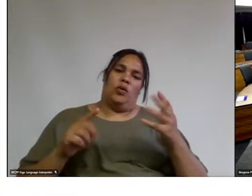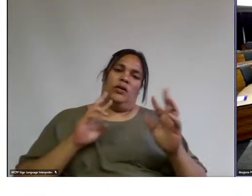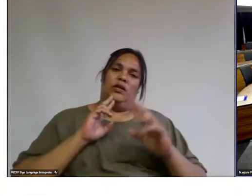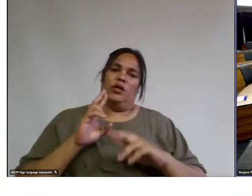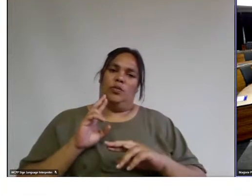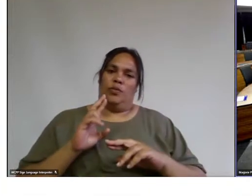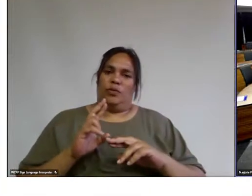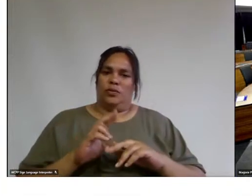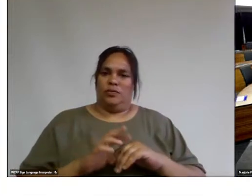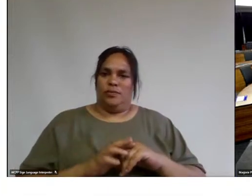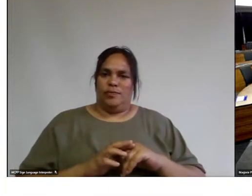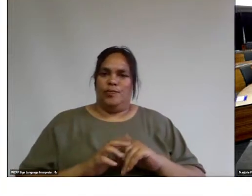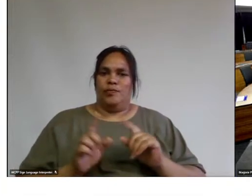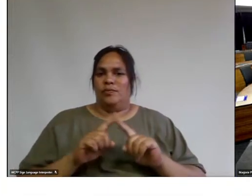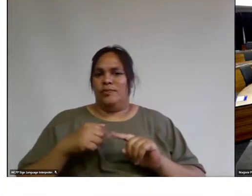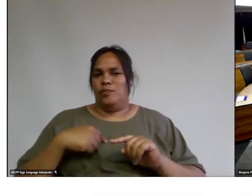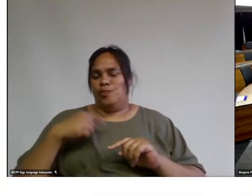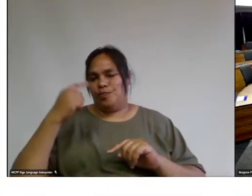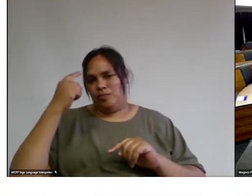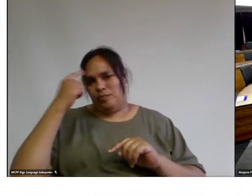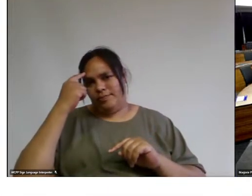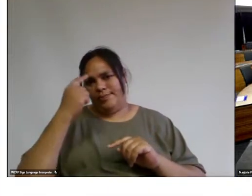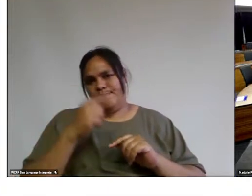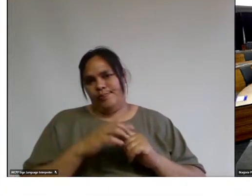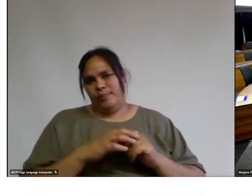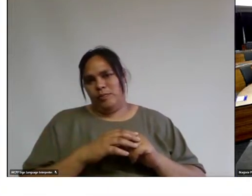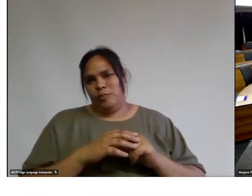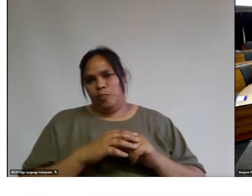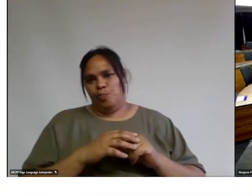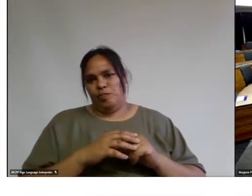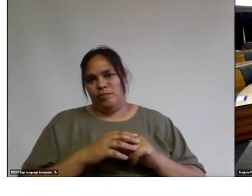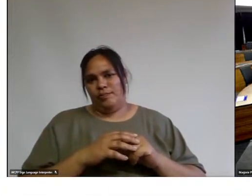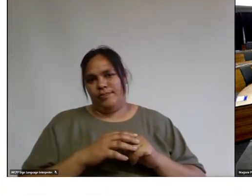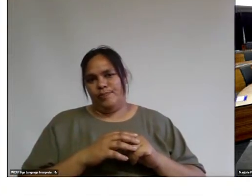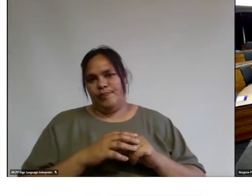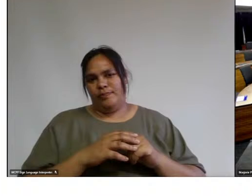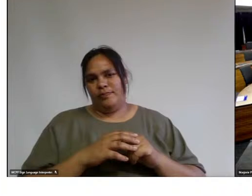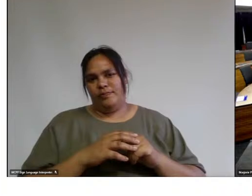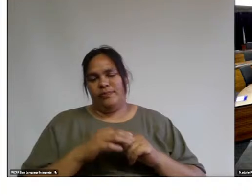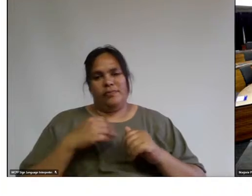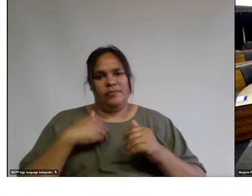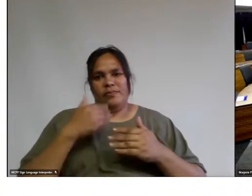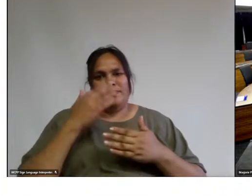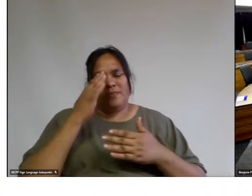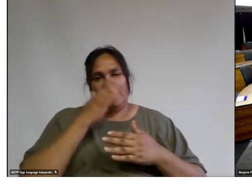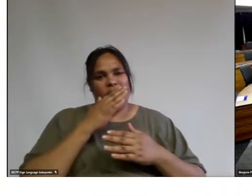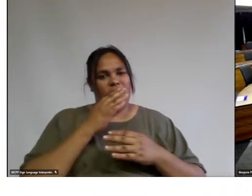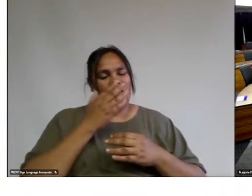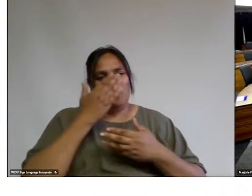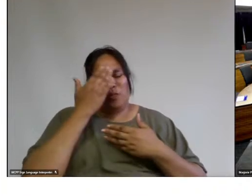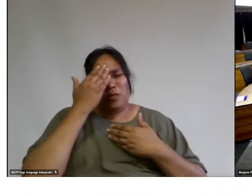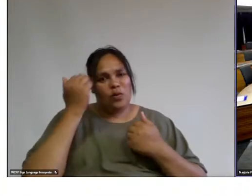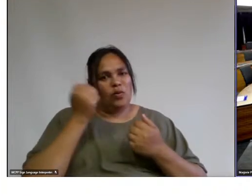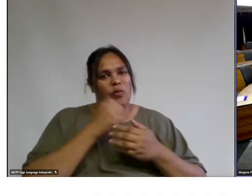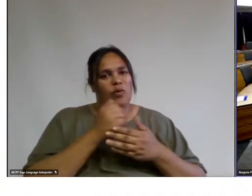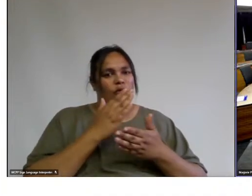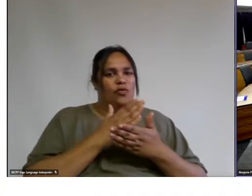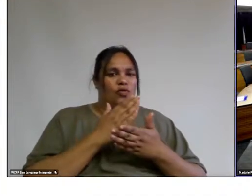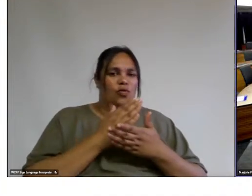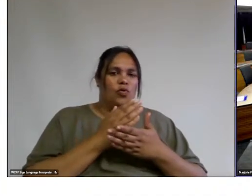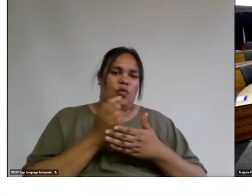report. And I think, well, you know, I don't know whether, you